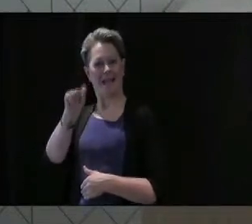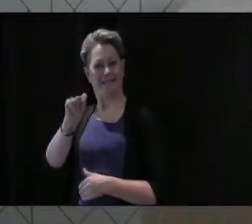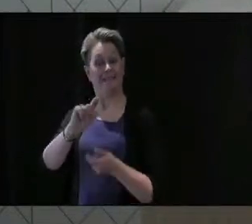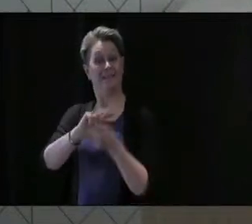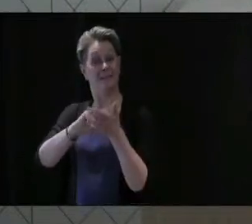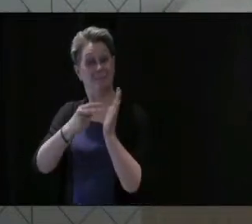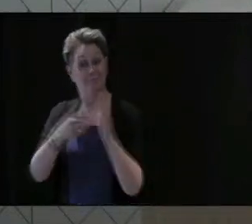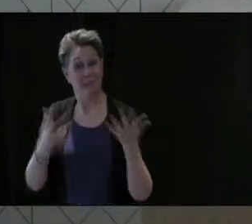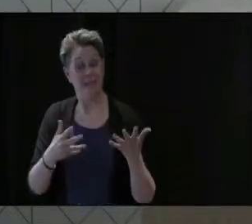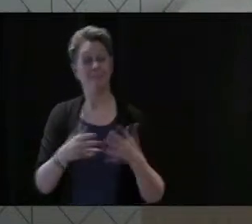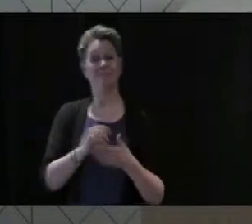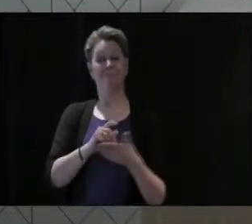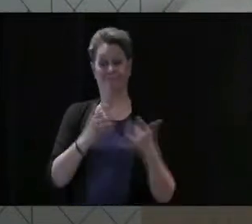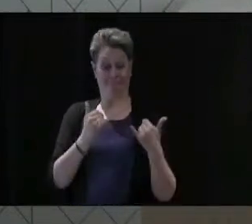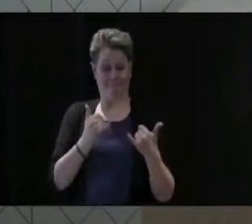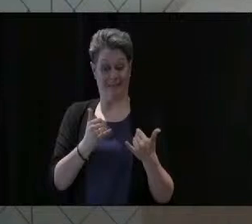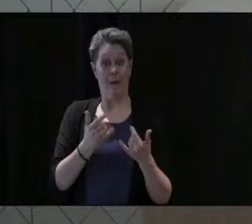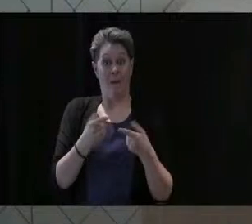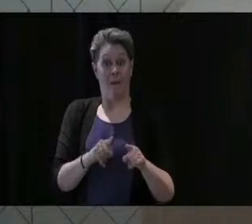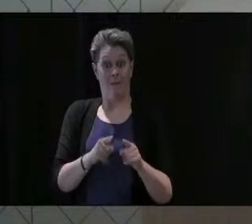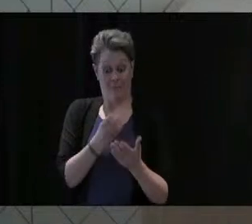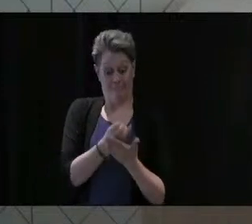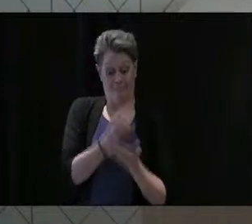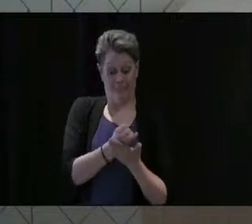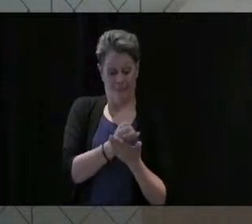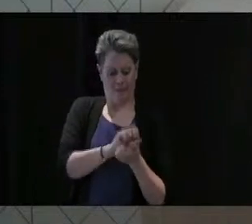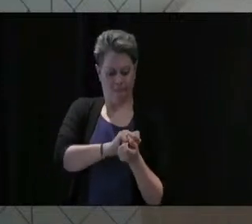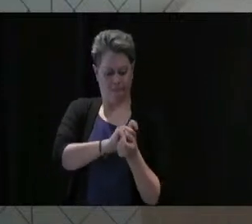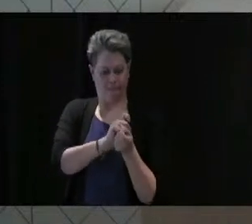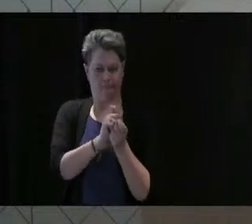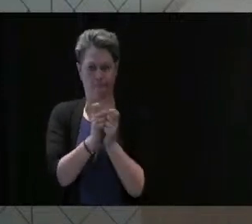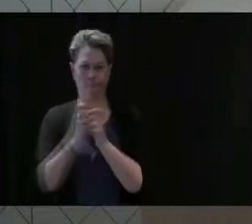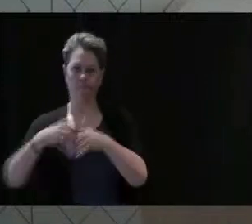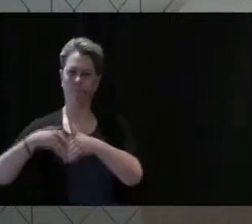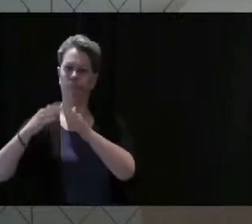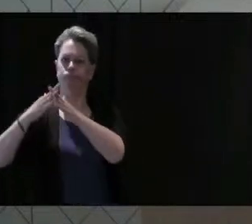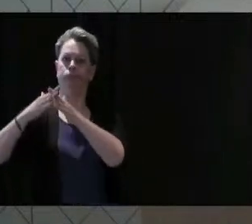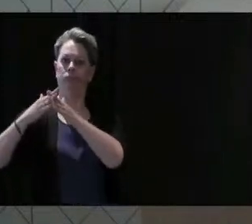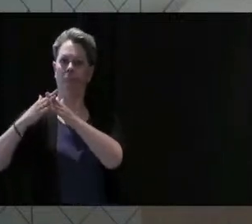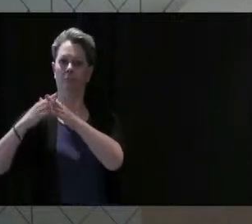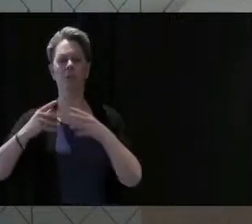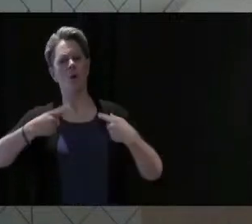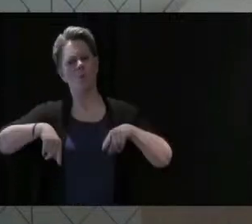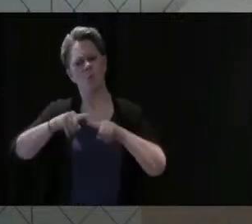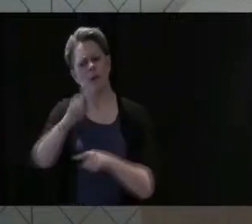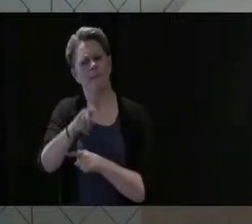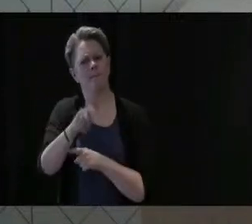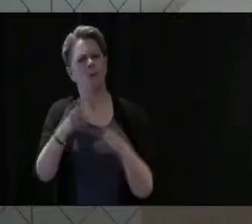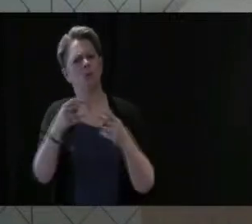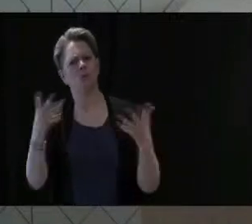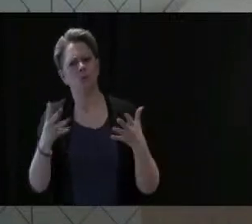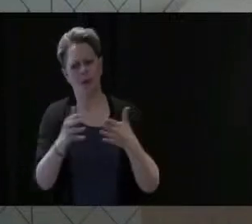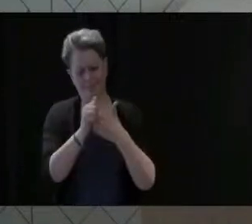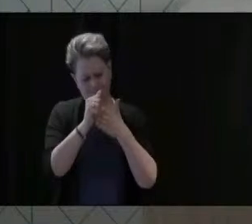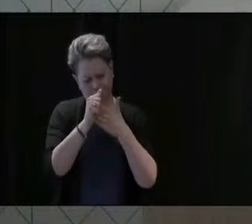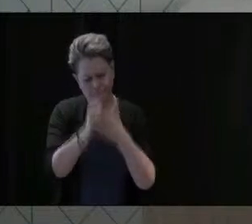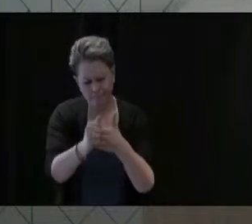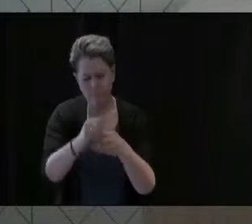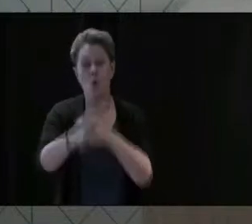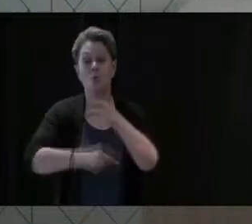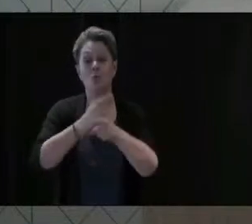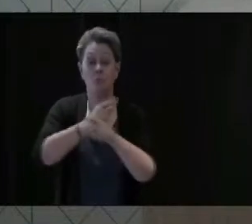First, we have to drive economic growth by becoming a leader in what is the global challenge of